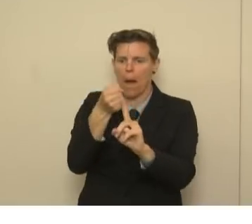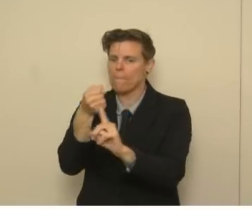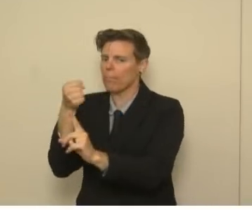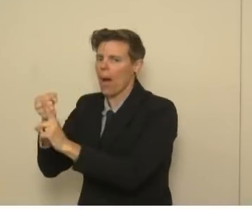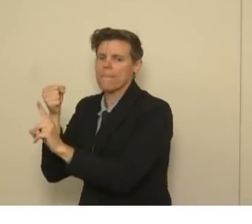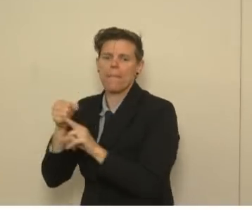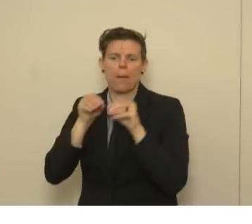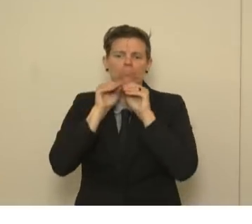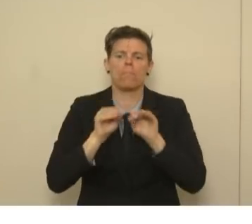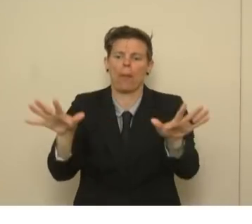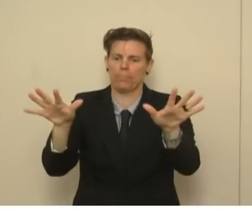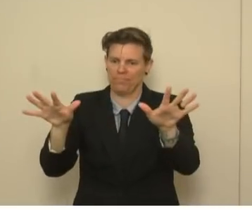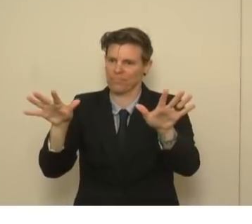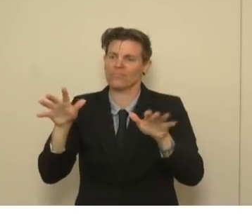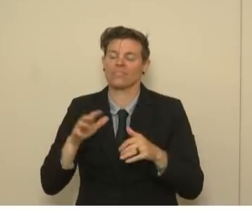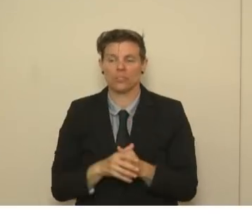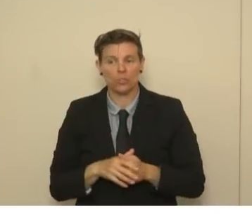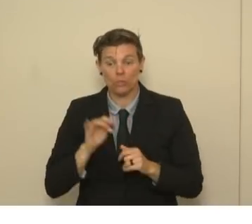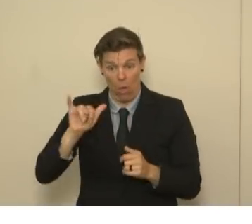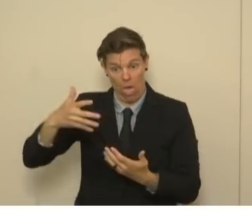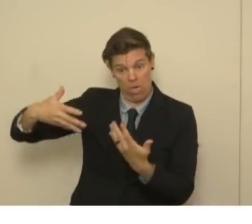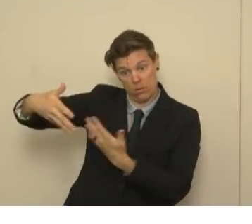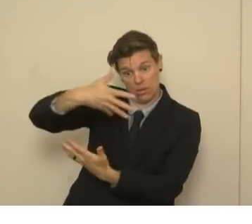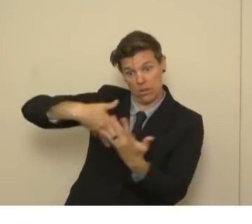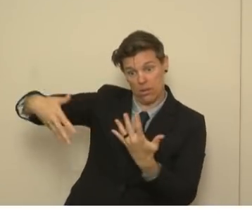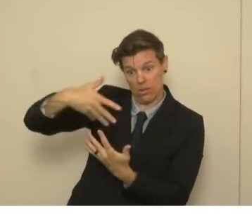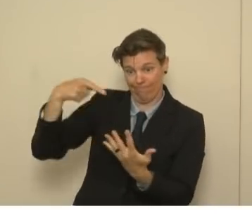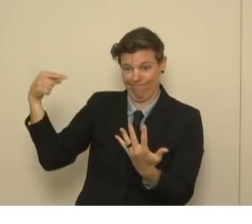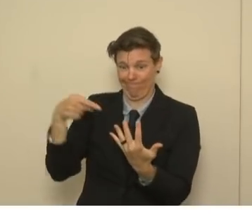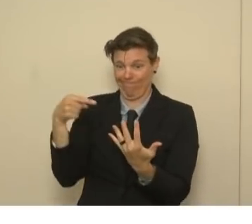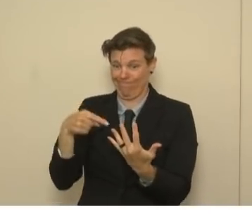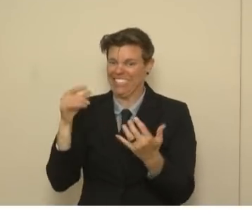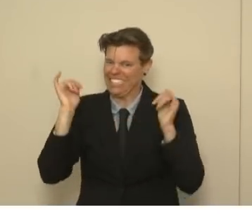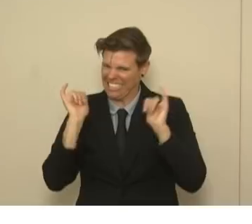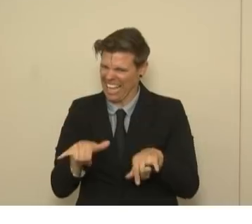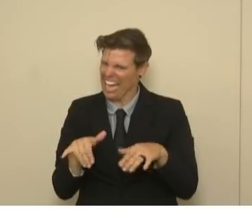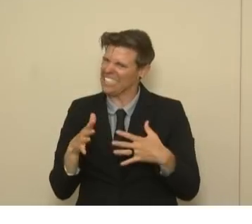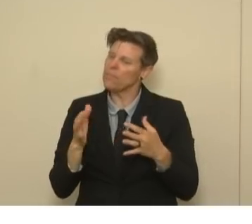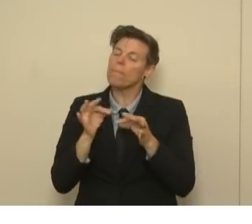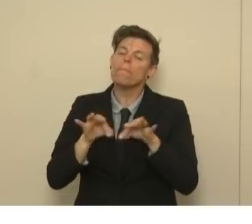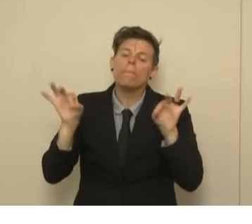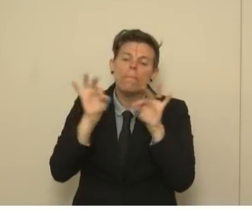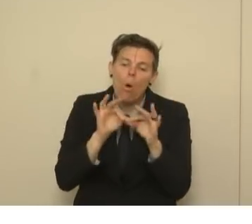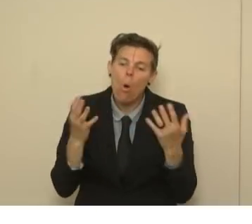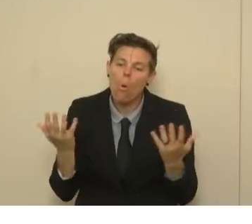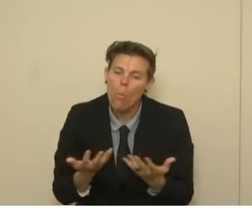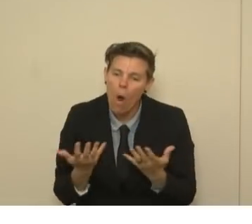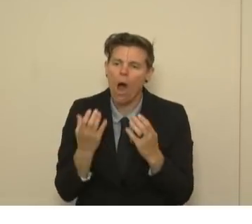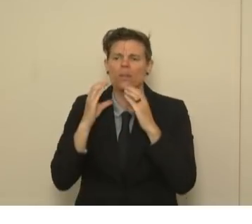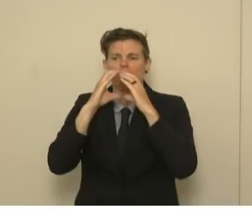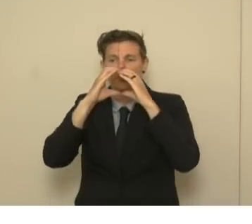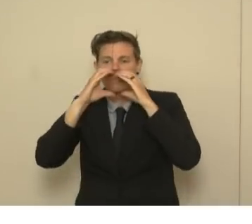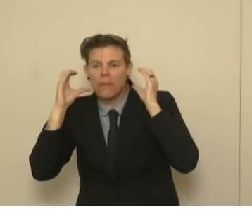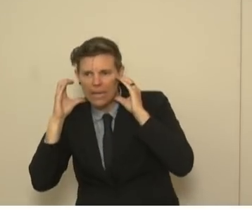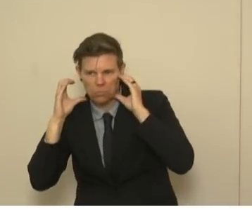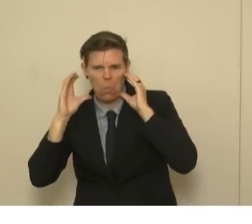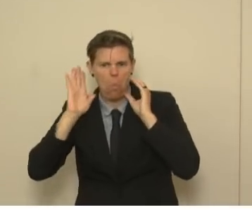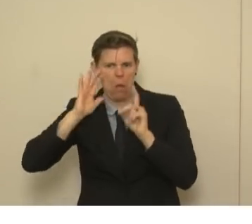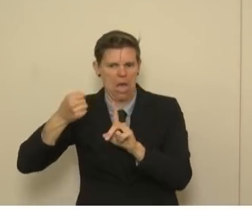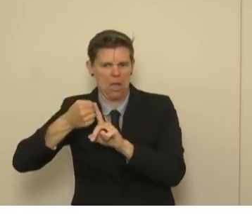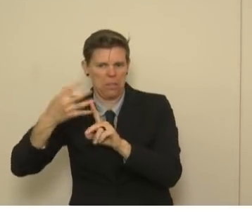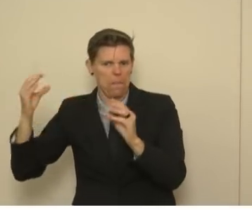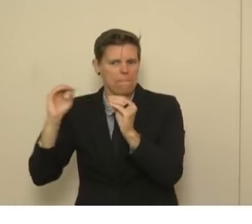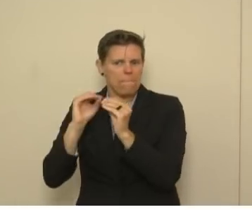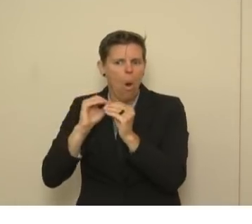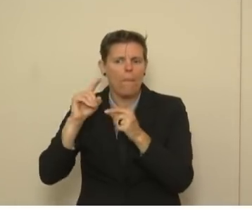come together and follow the public health orders or mask, and I'm going to show you some really great, interesting data today about how well masks